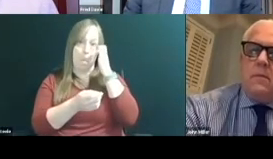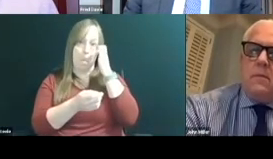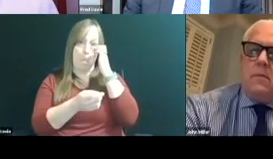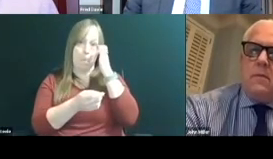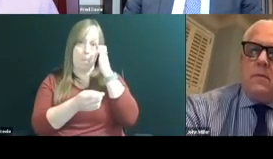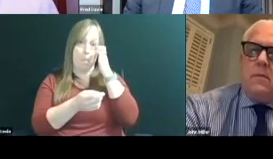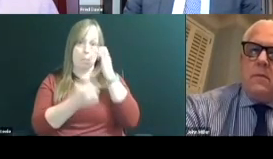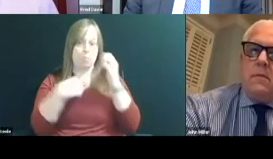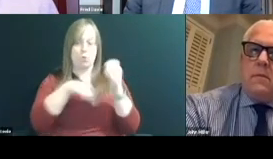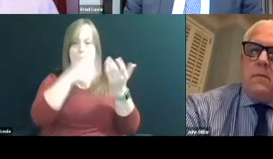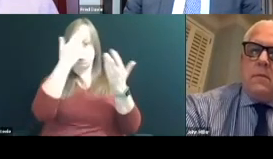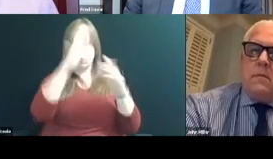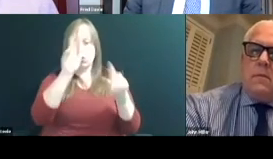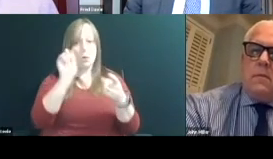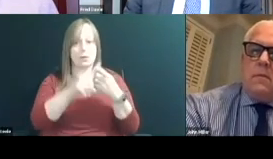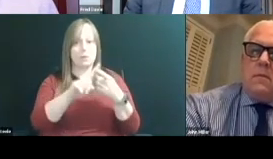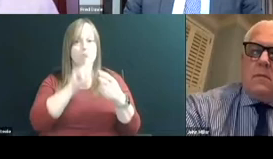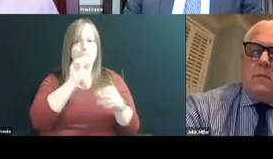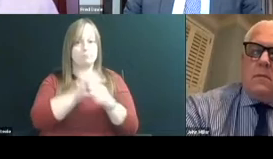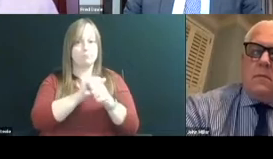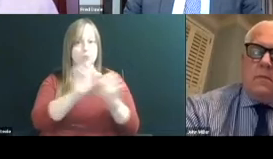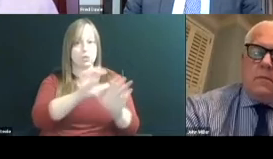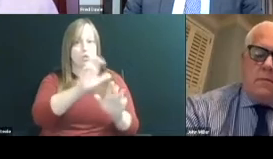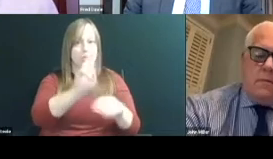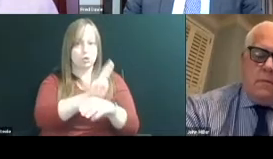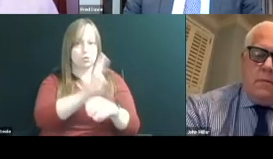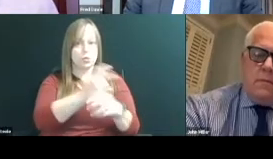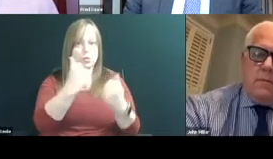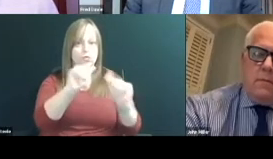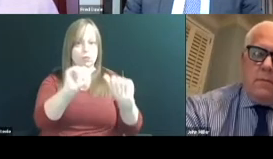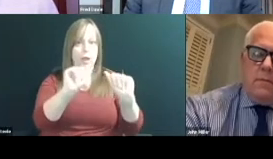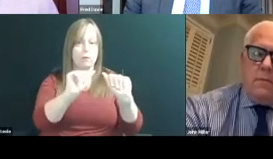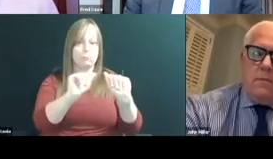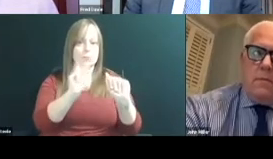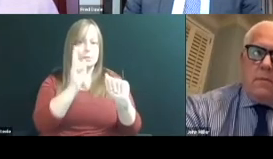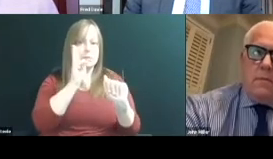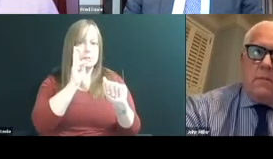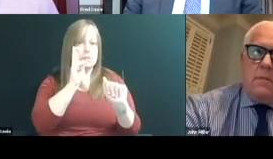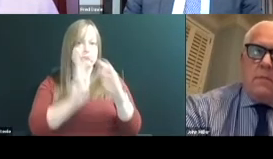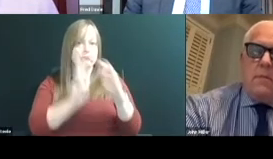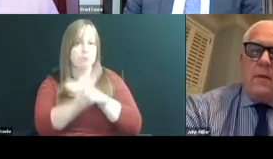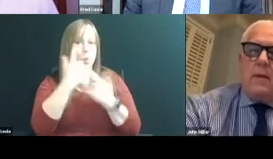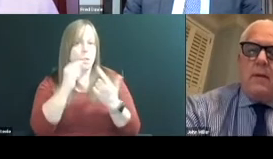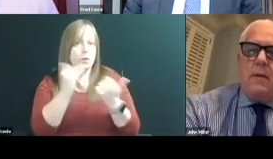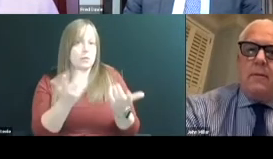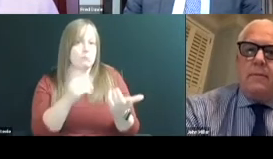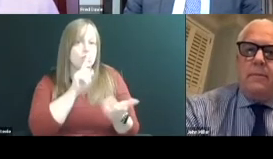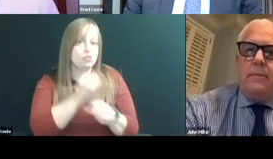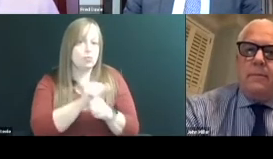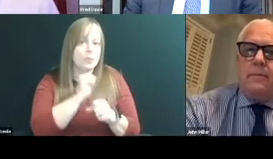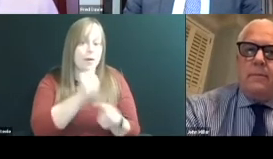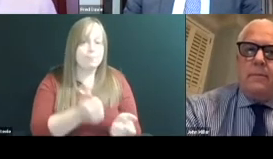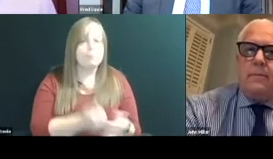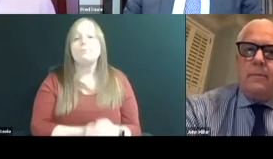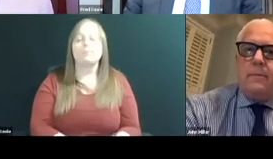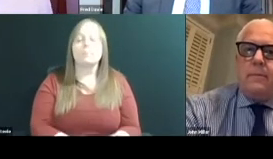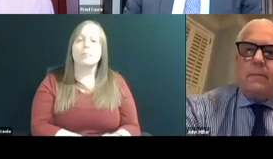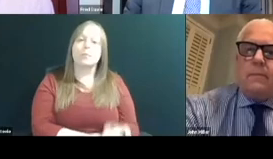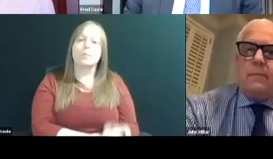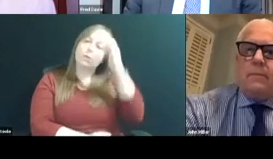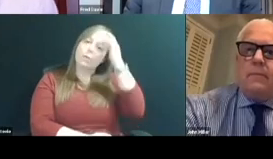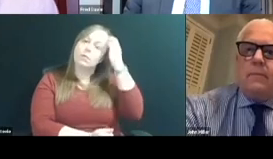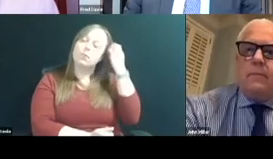and we won't know that until the matrix is actually tried so that we can see that it is actually true. And